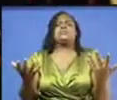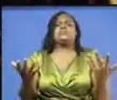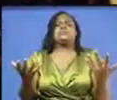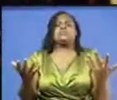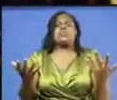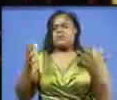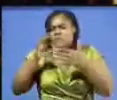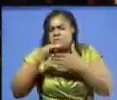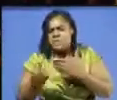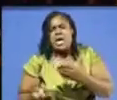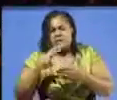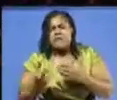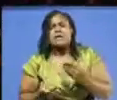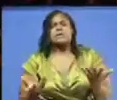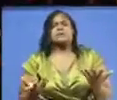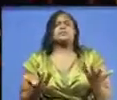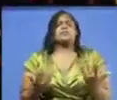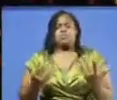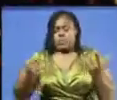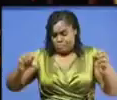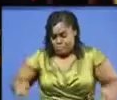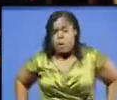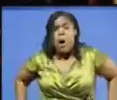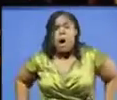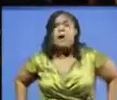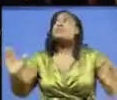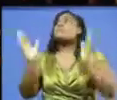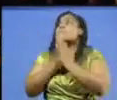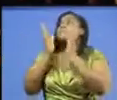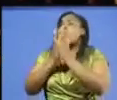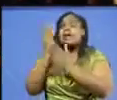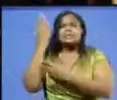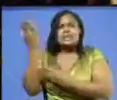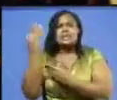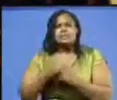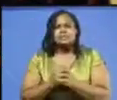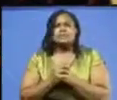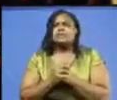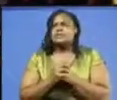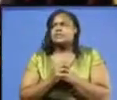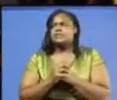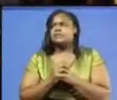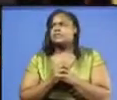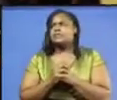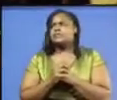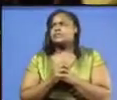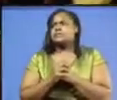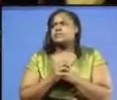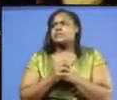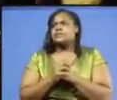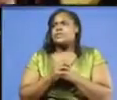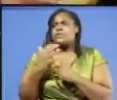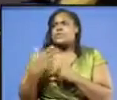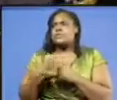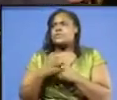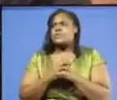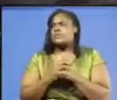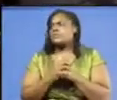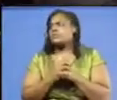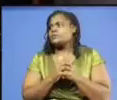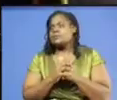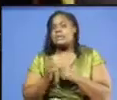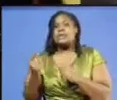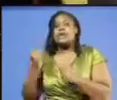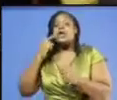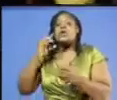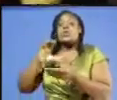going to praise him when your pocket is empty. You're going to... Somebody, I said it over and over. My wife